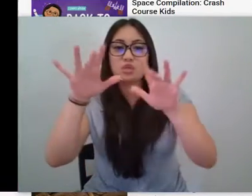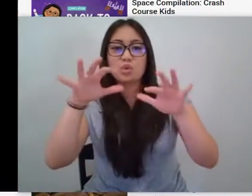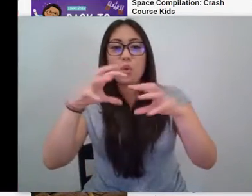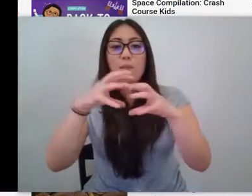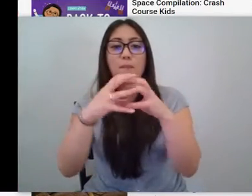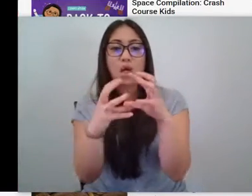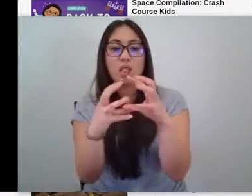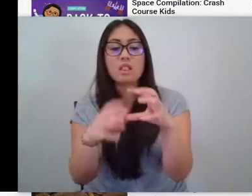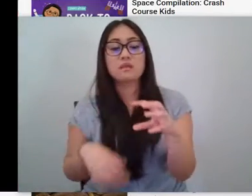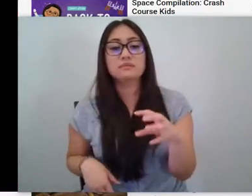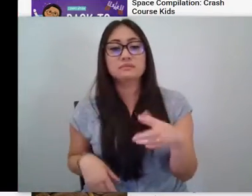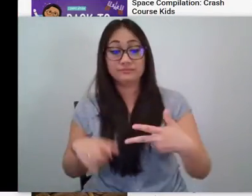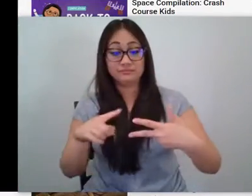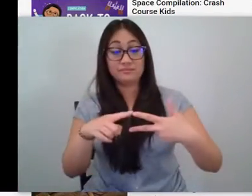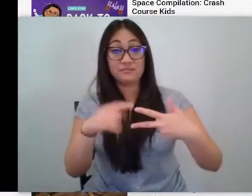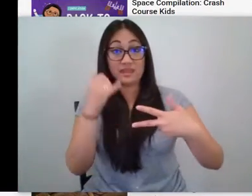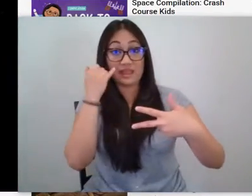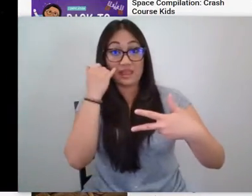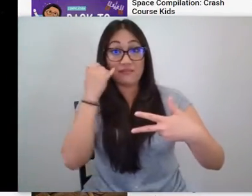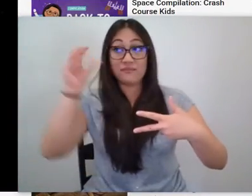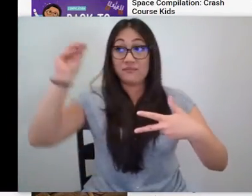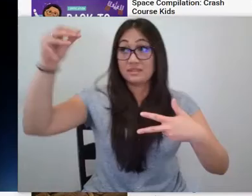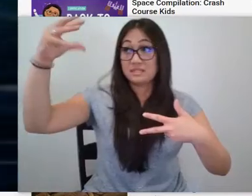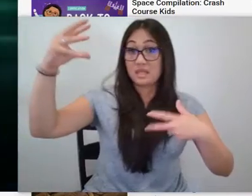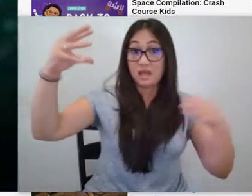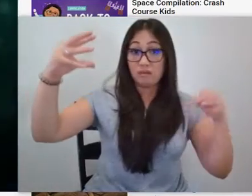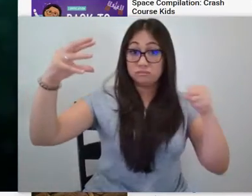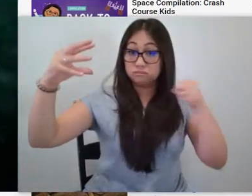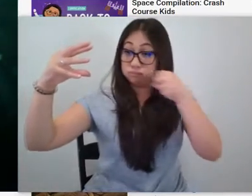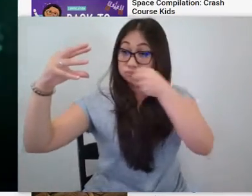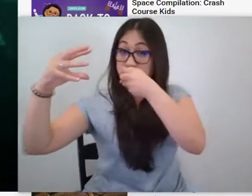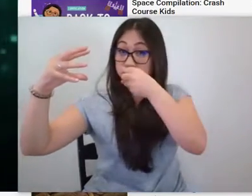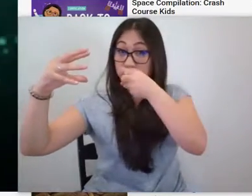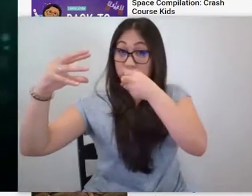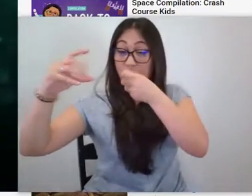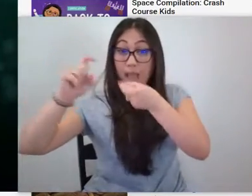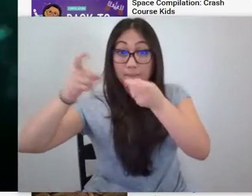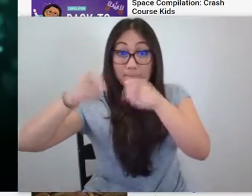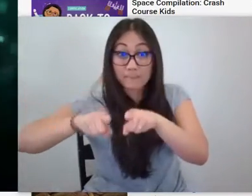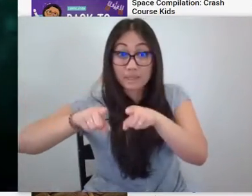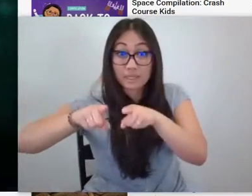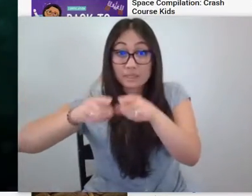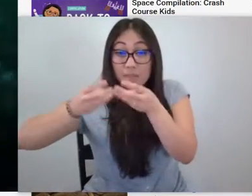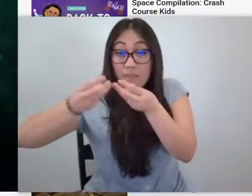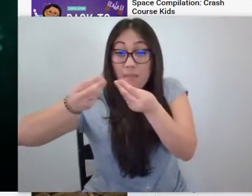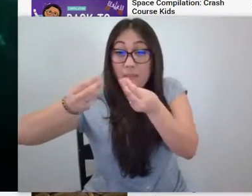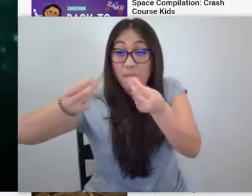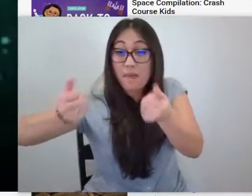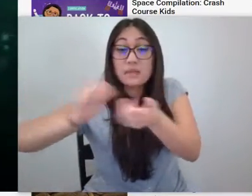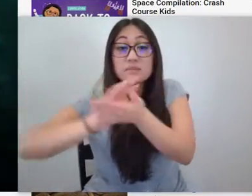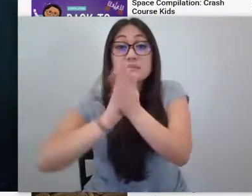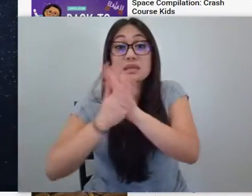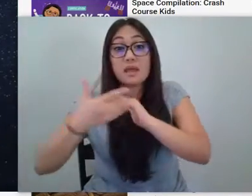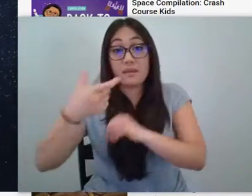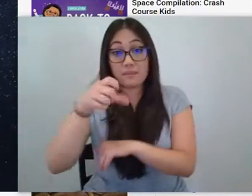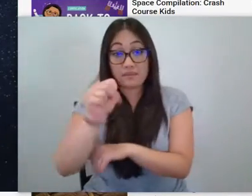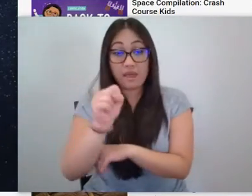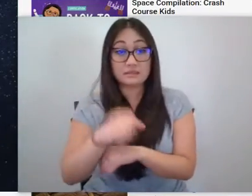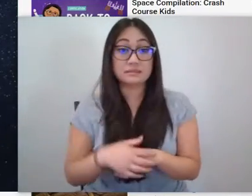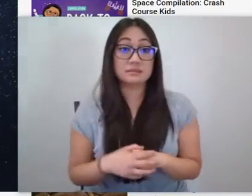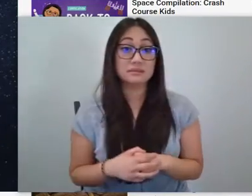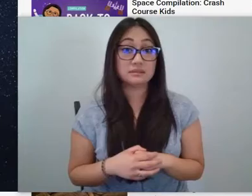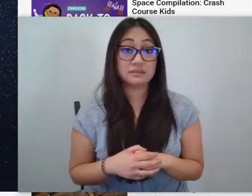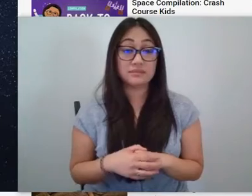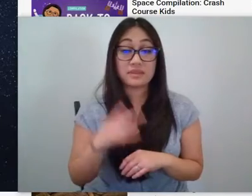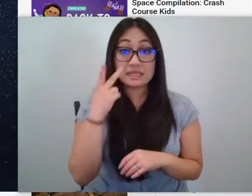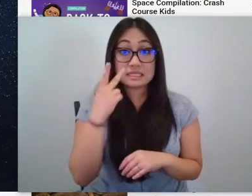the ice melts and changes into a gas. Dust particles spread out around the center or nucleus of the comet.